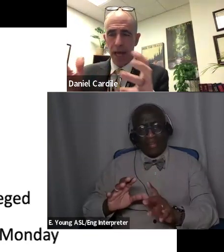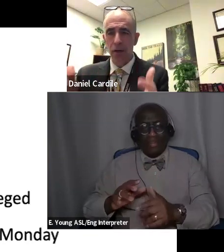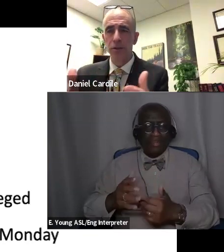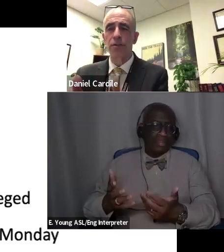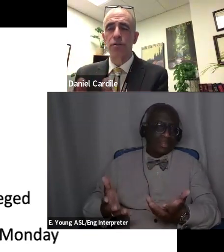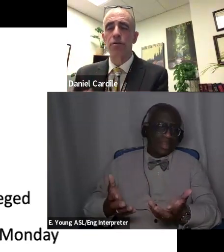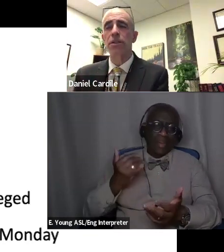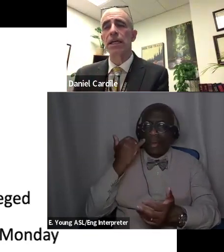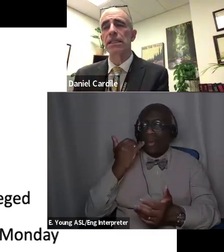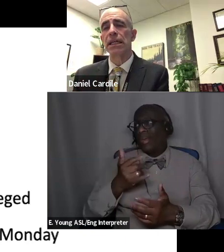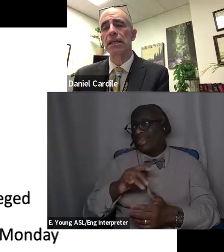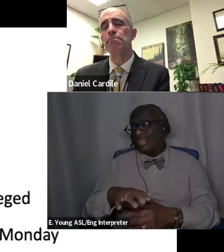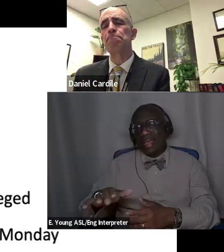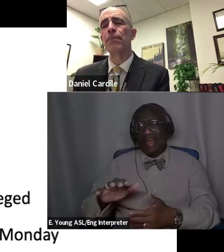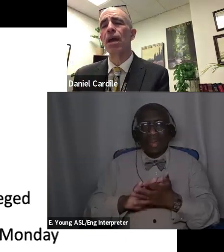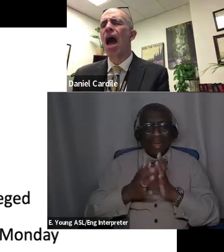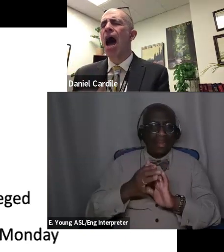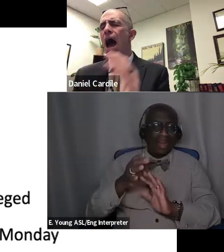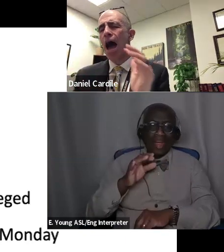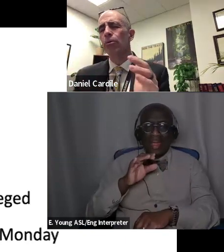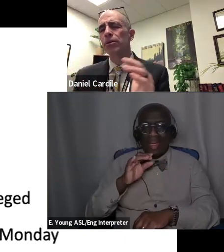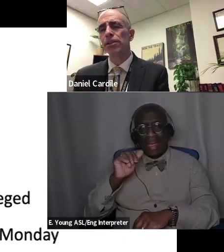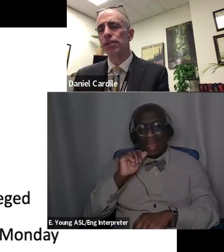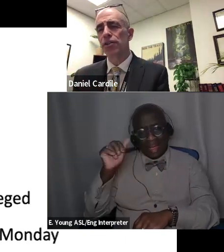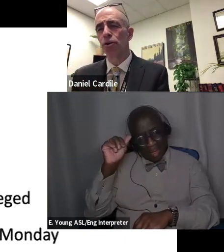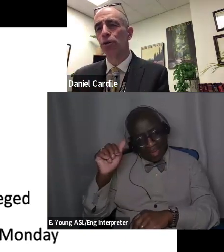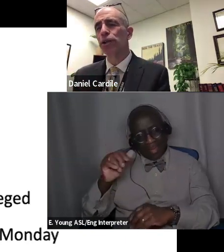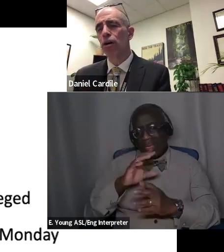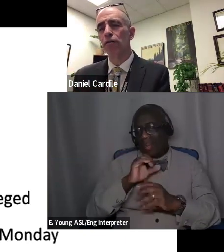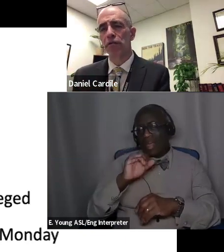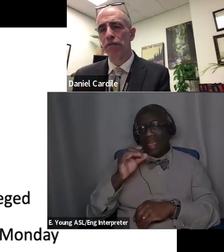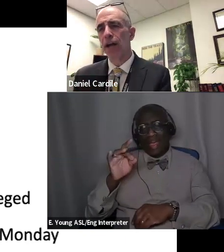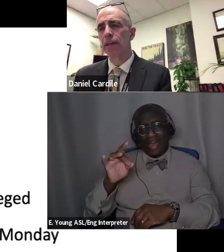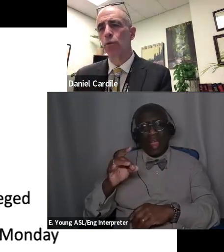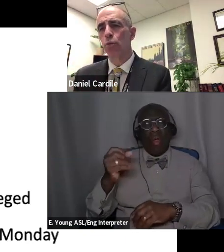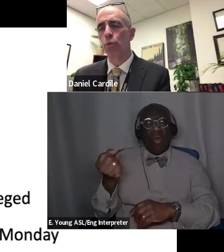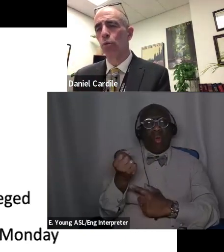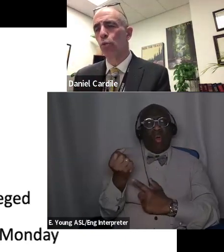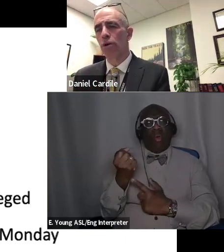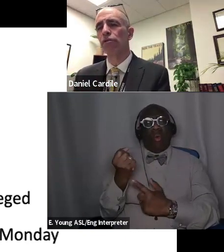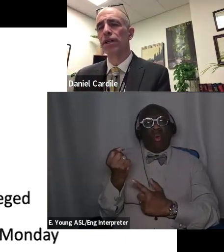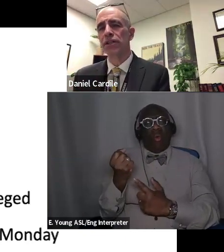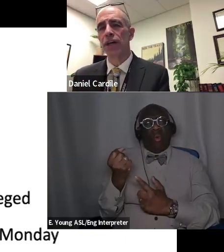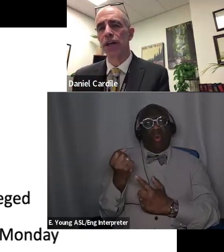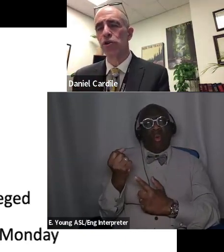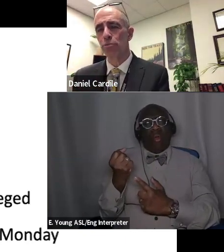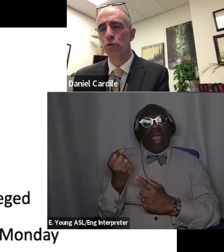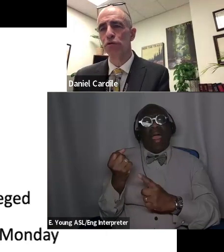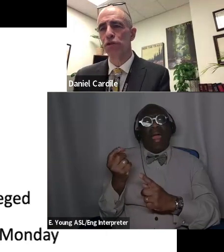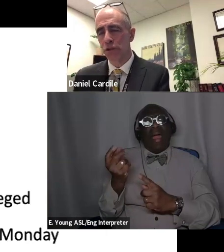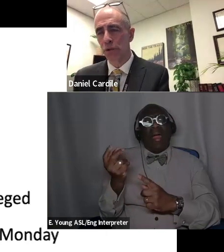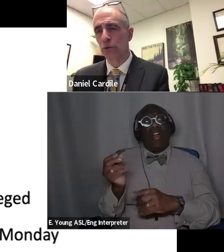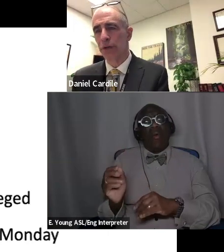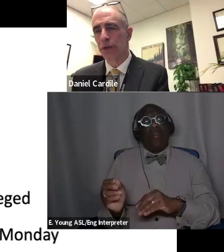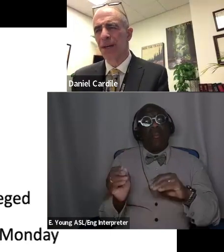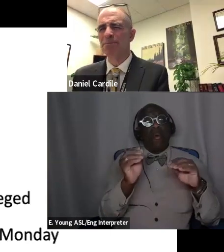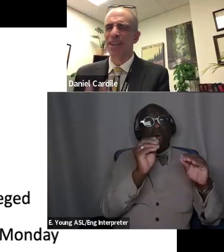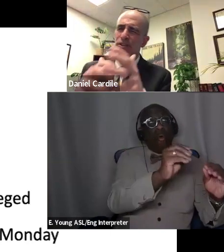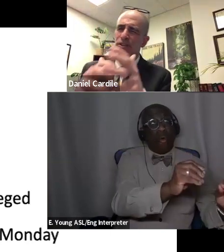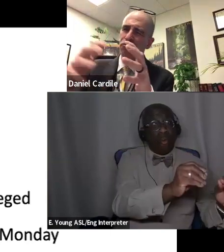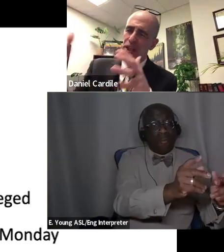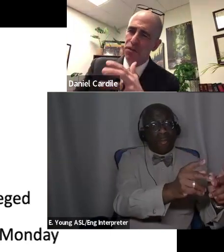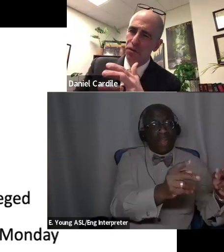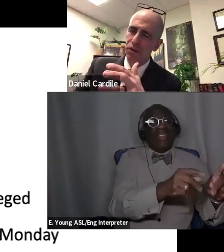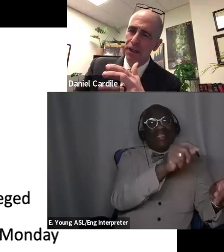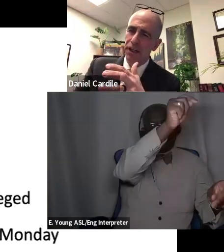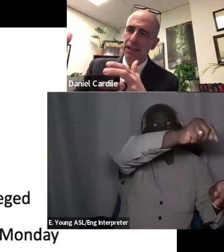into an adult and turns 18, I would suggest holding off and filing wherever it is that you move to,